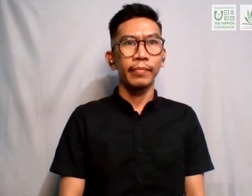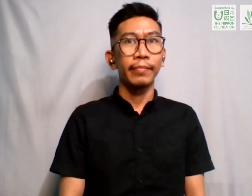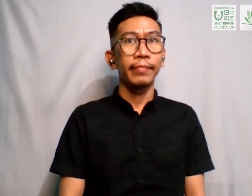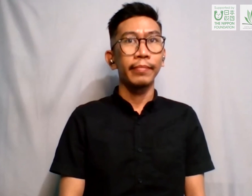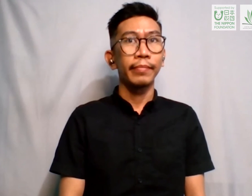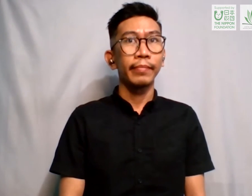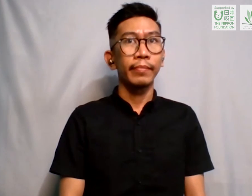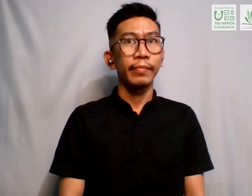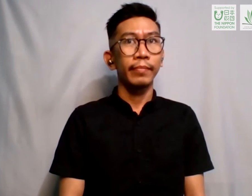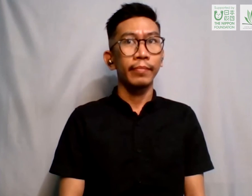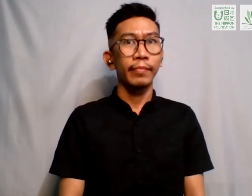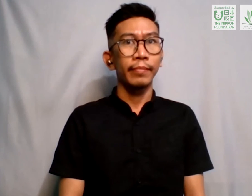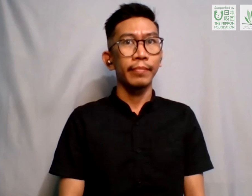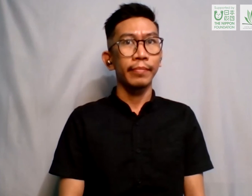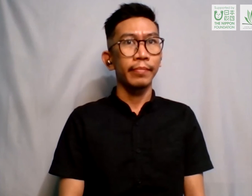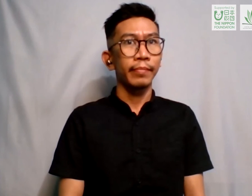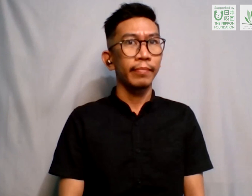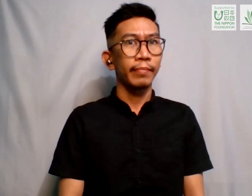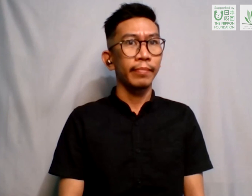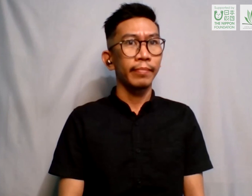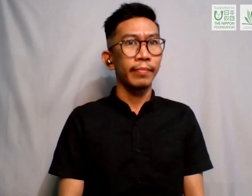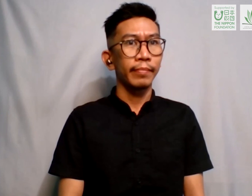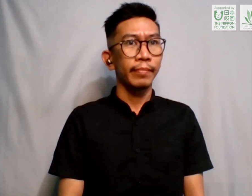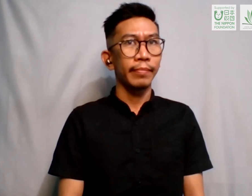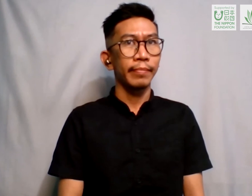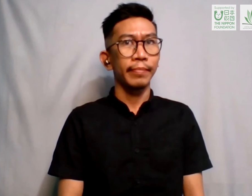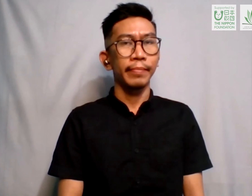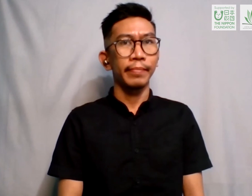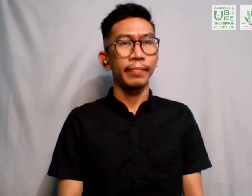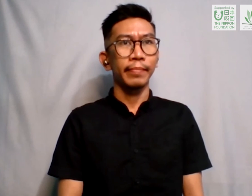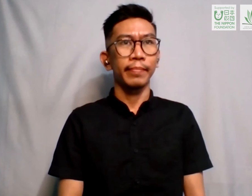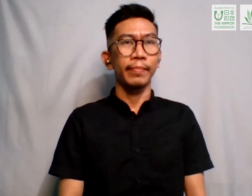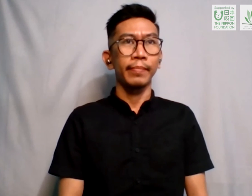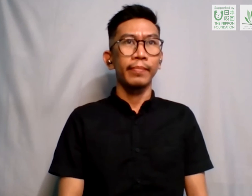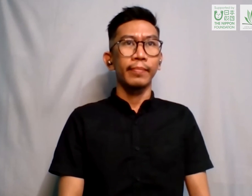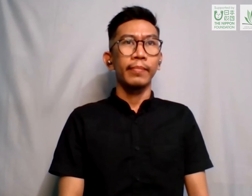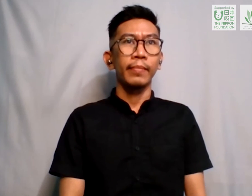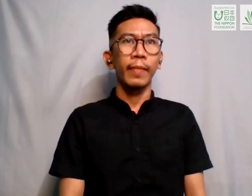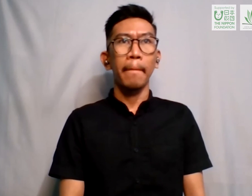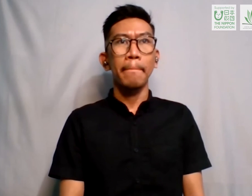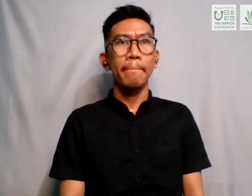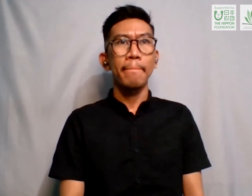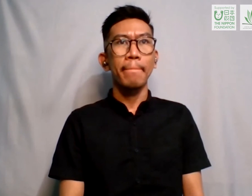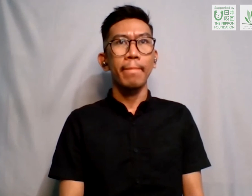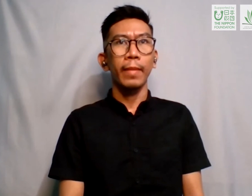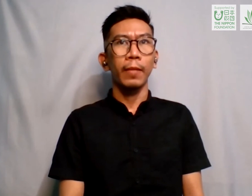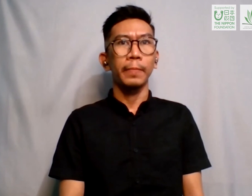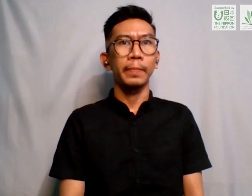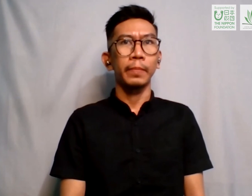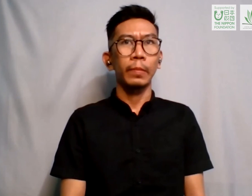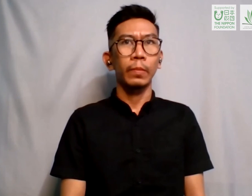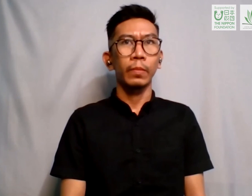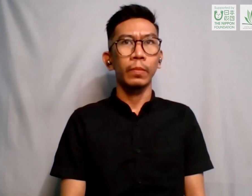So Shaq is saying, what am I putting up? Lesson 6. Yeah, yeah. Lesson 6. Do we have time? I don't think we have enough